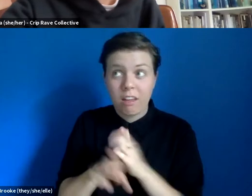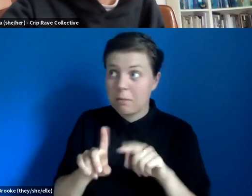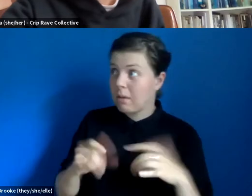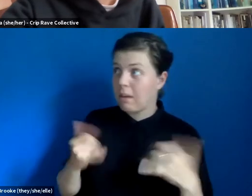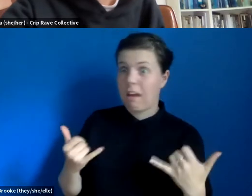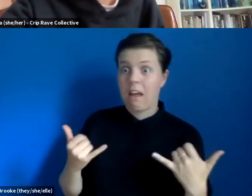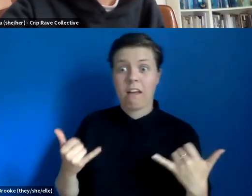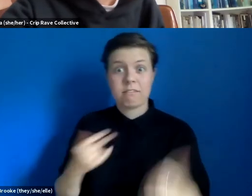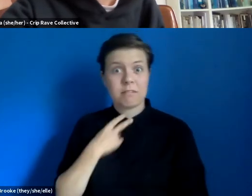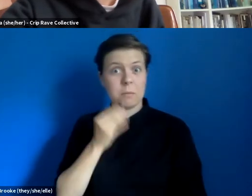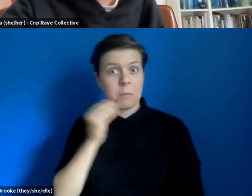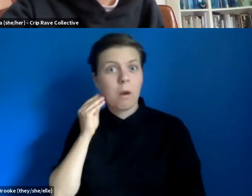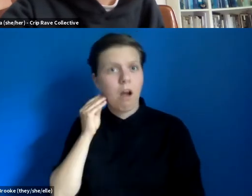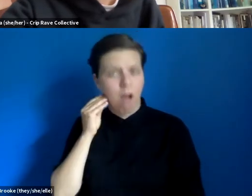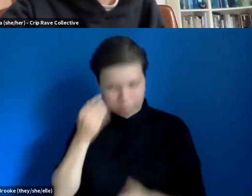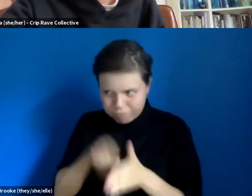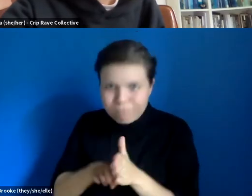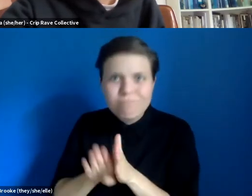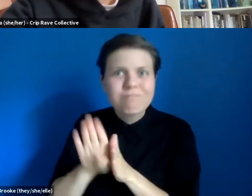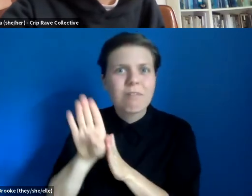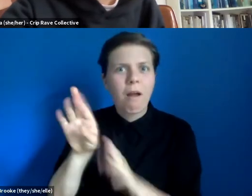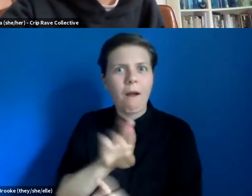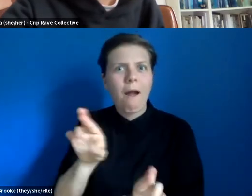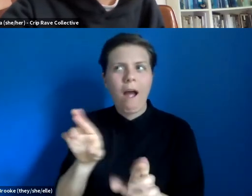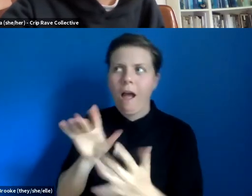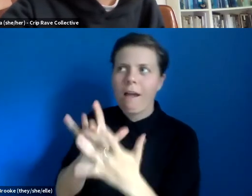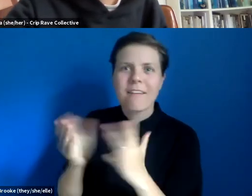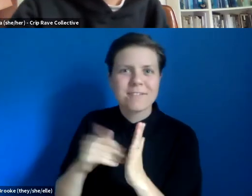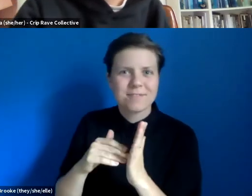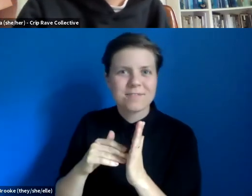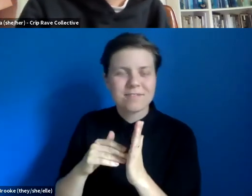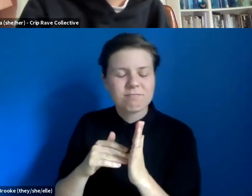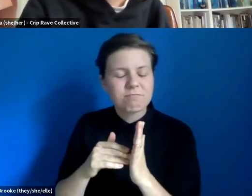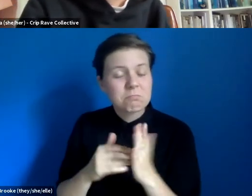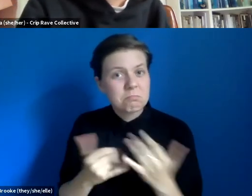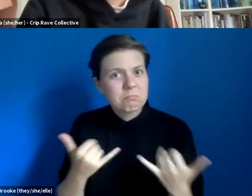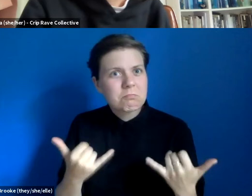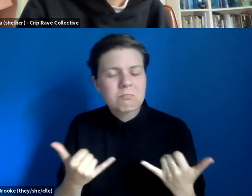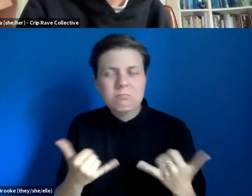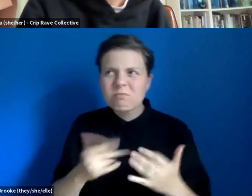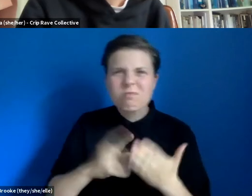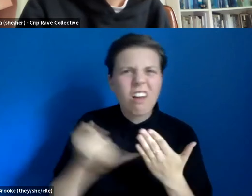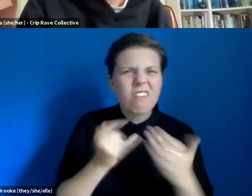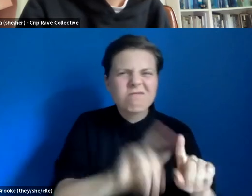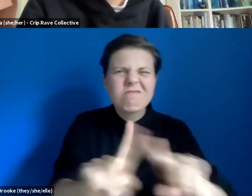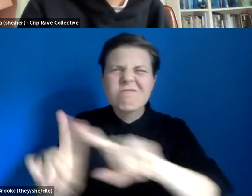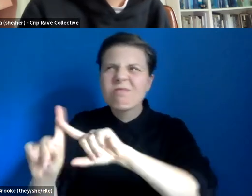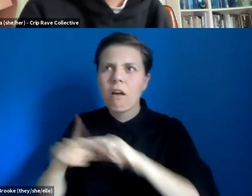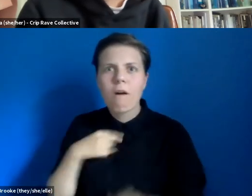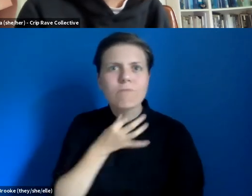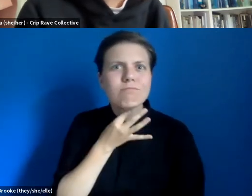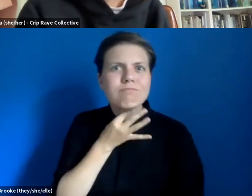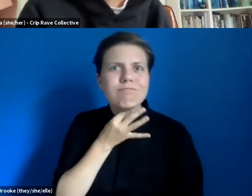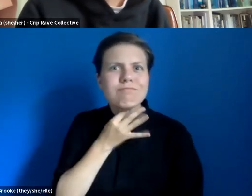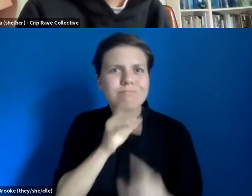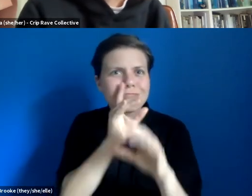And this actually like influenced for me to explore other projects like podcasts as a way